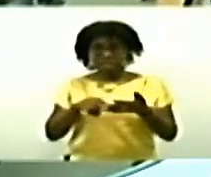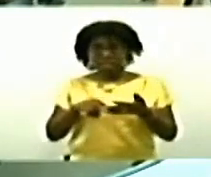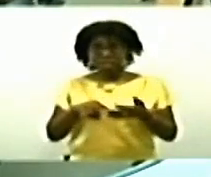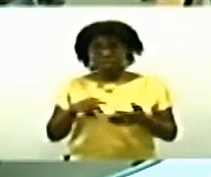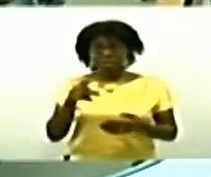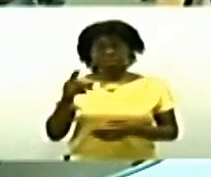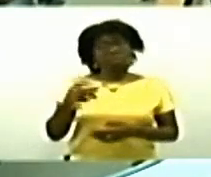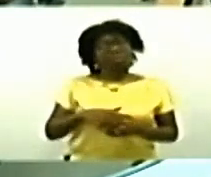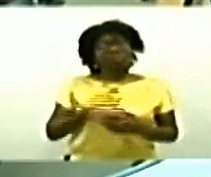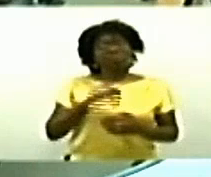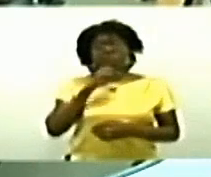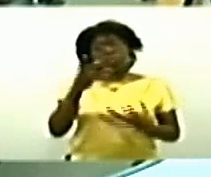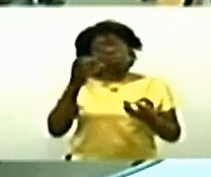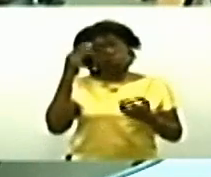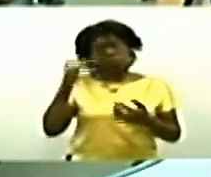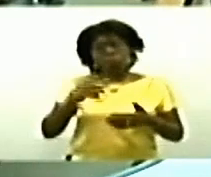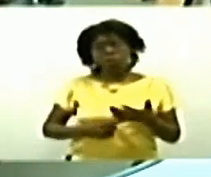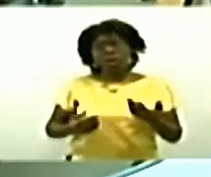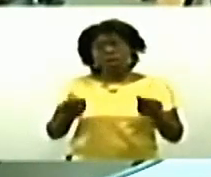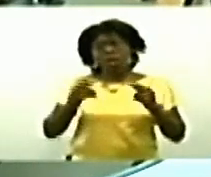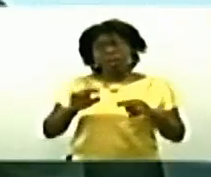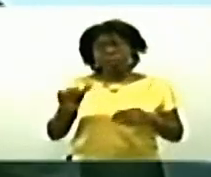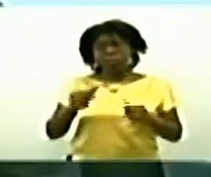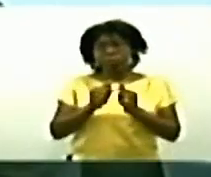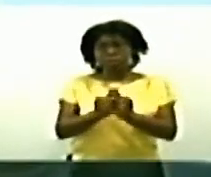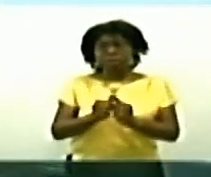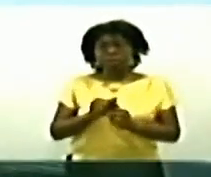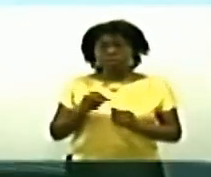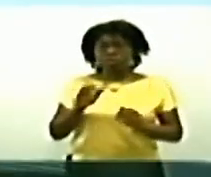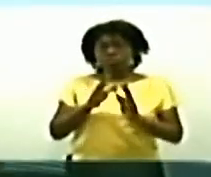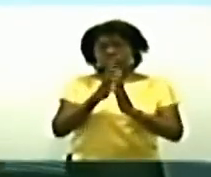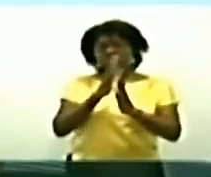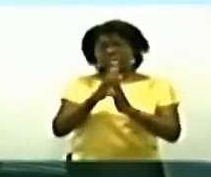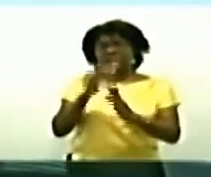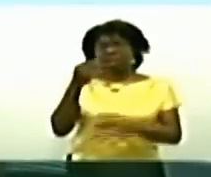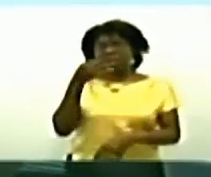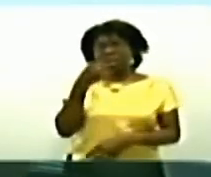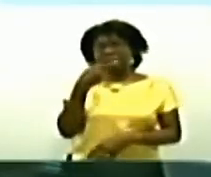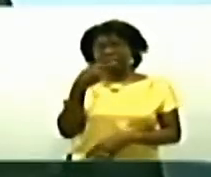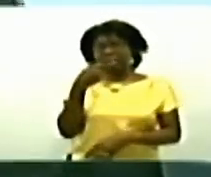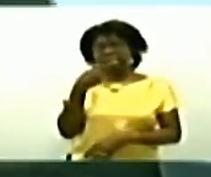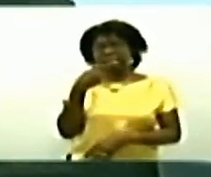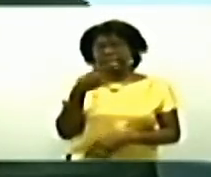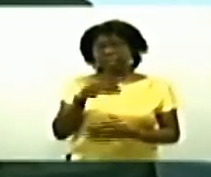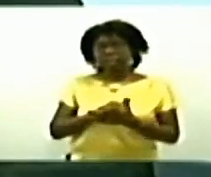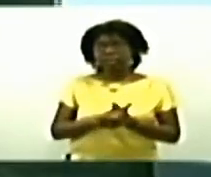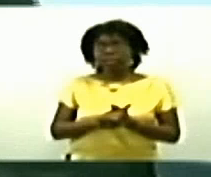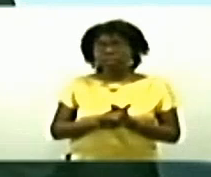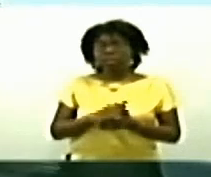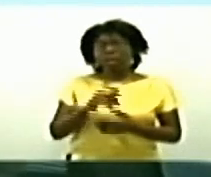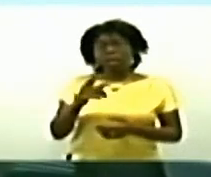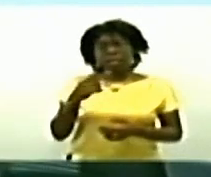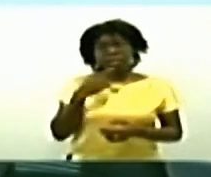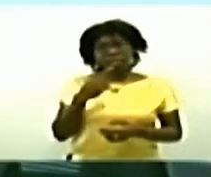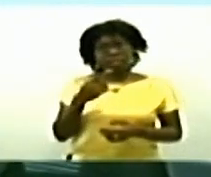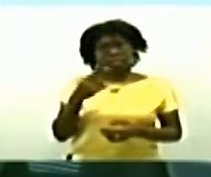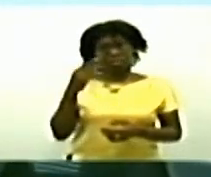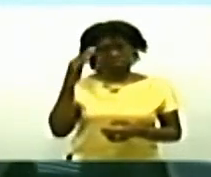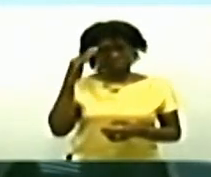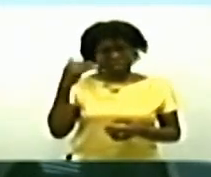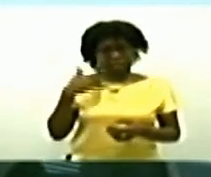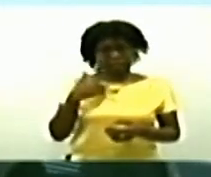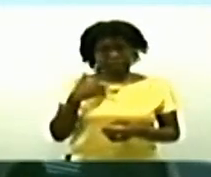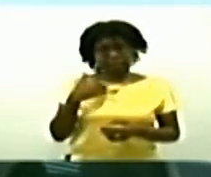Mr. President, if I could recall, I am certain that we do have some significant